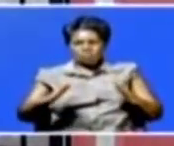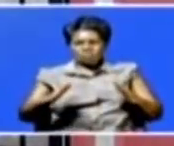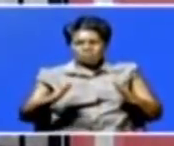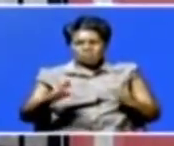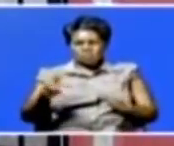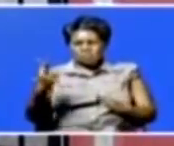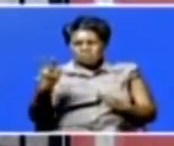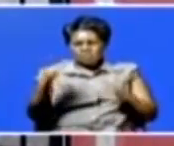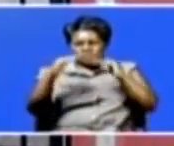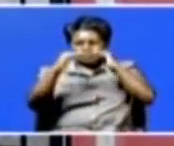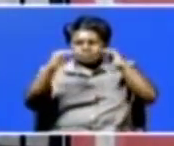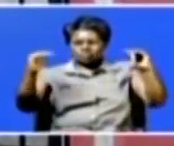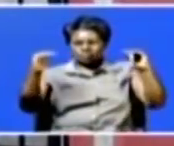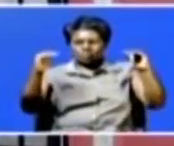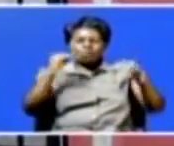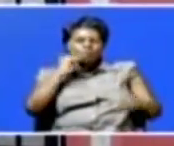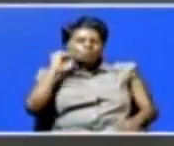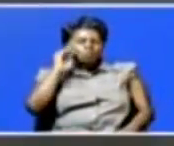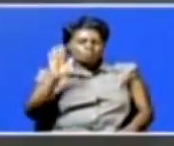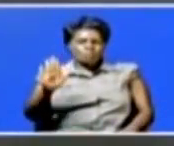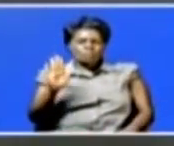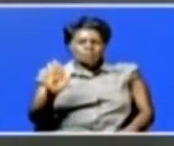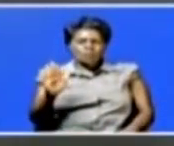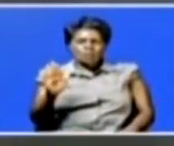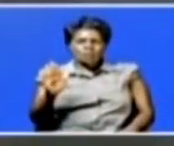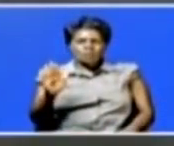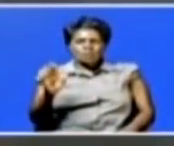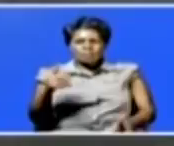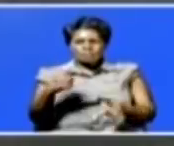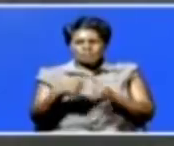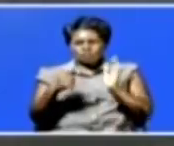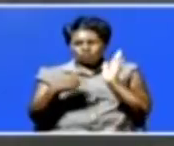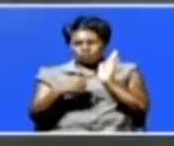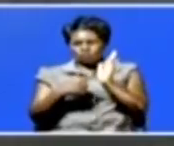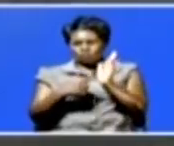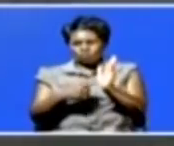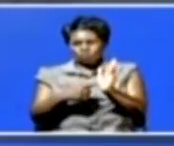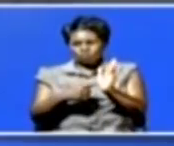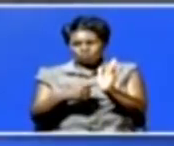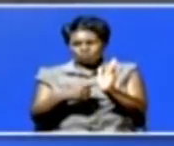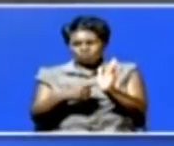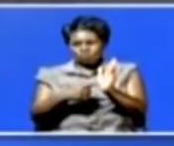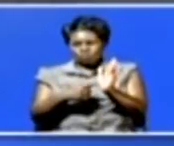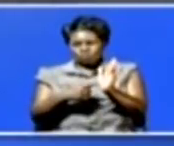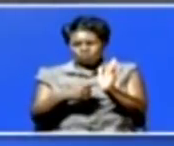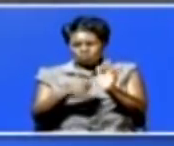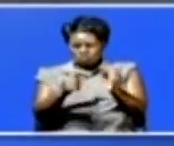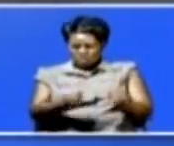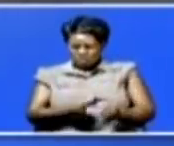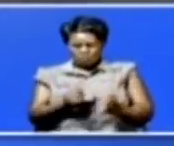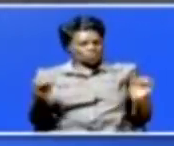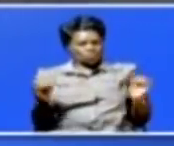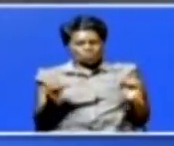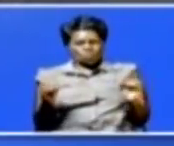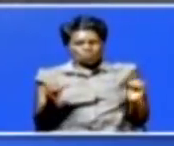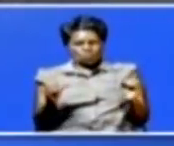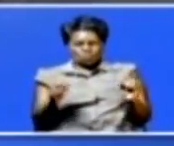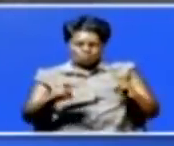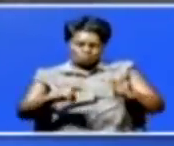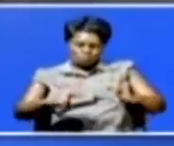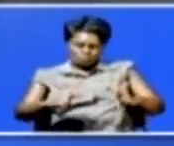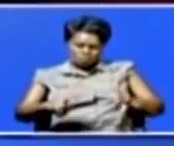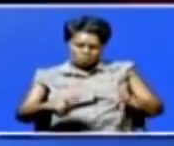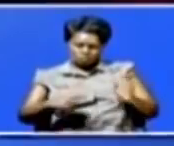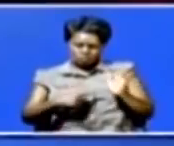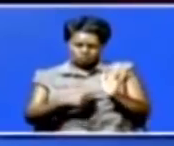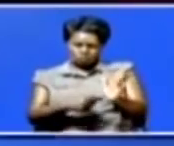the second floor of Lamuria Gardens Apartments. But the latter presents itself as an unlikely event because, according to